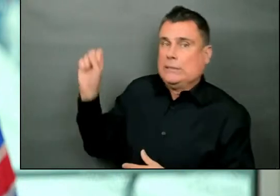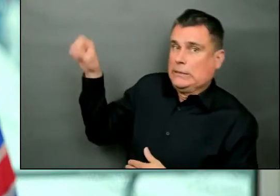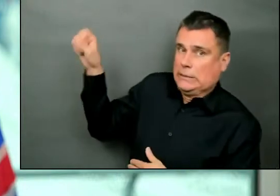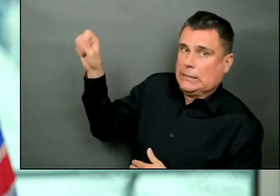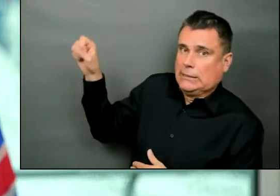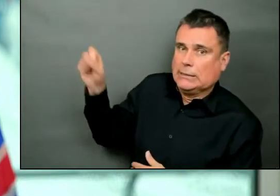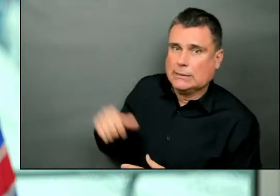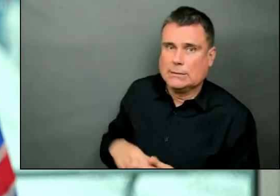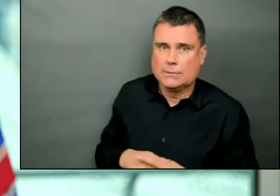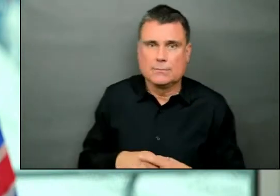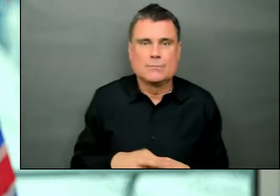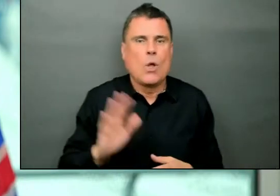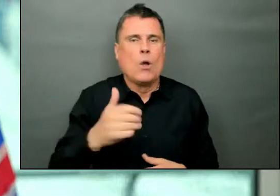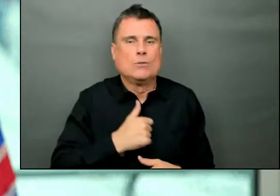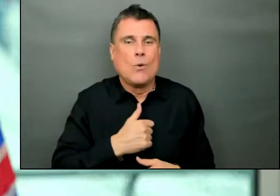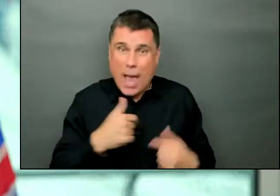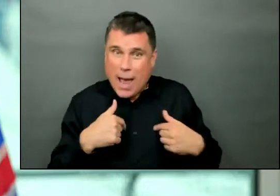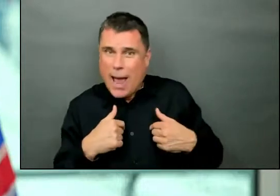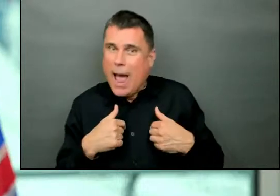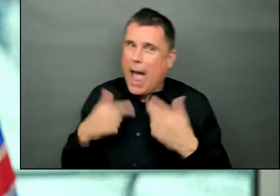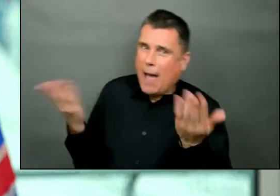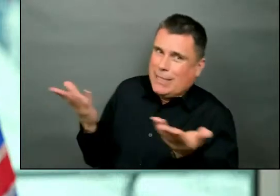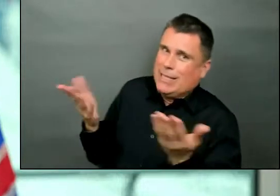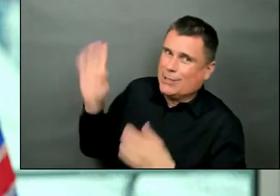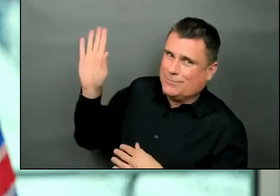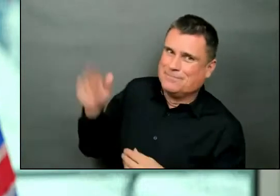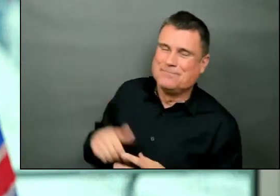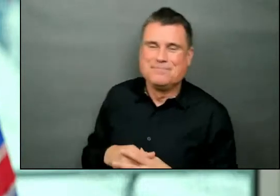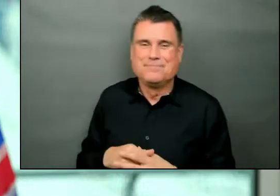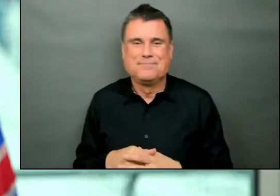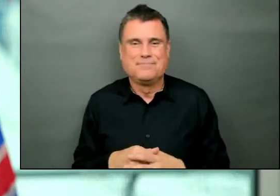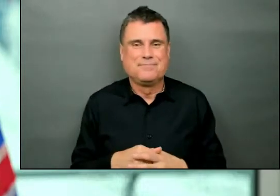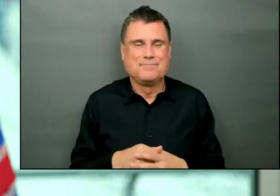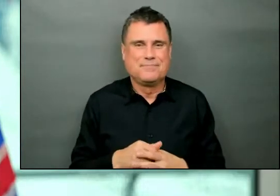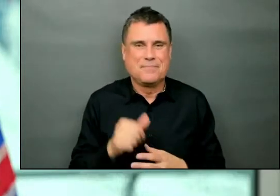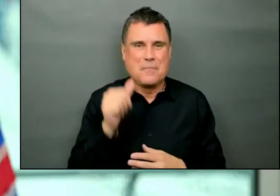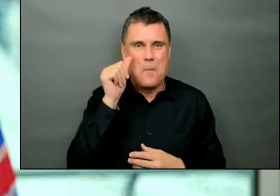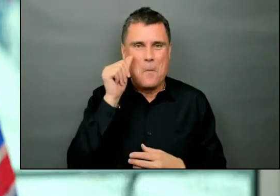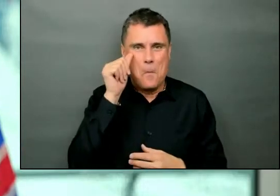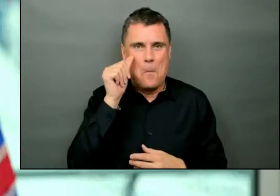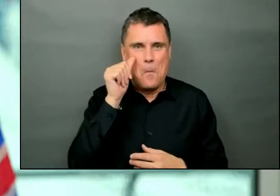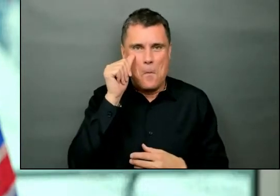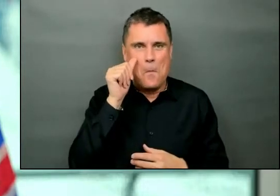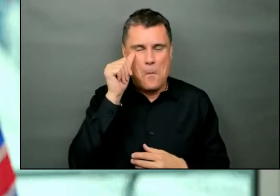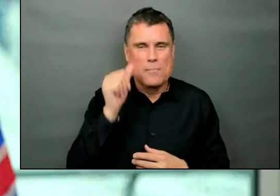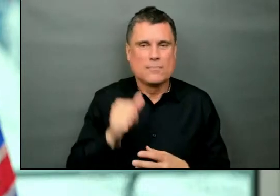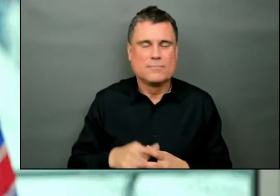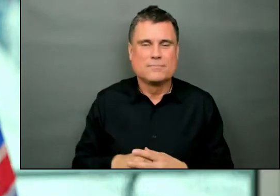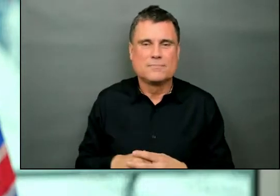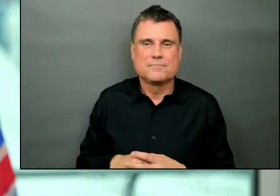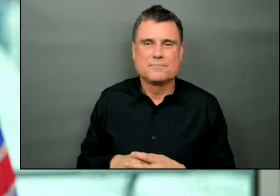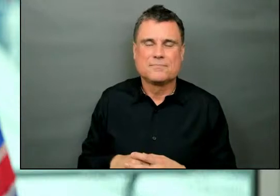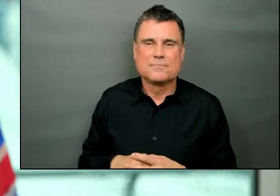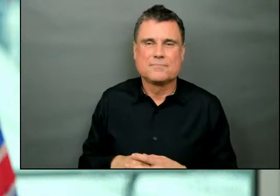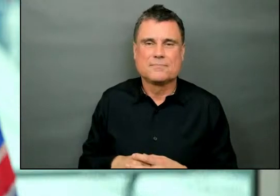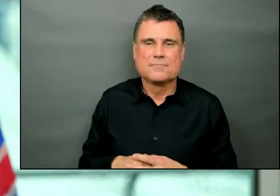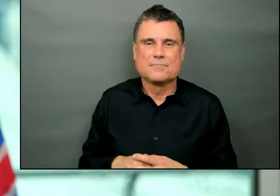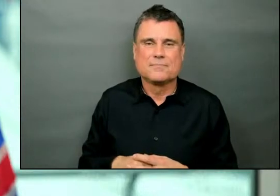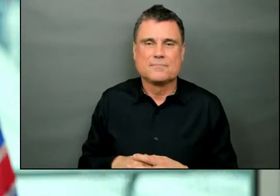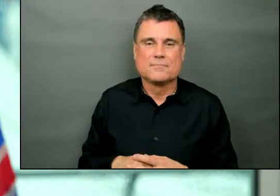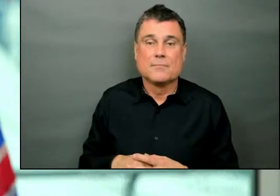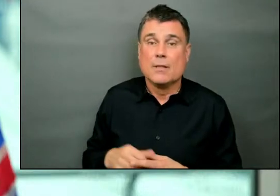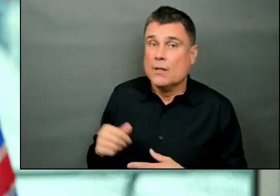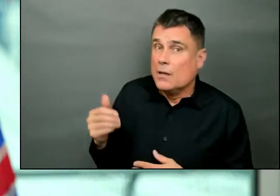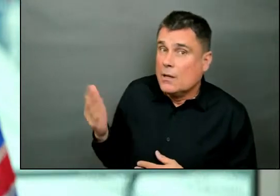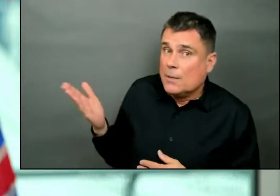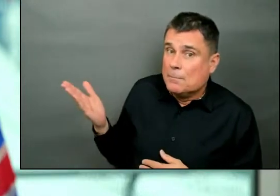I am here. Sorry ahead. about that. I just want to just make sure that it's clear to people that right now they should not